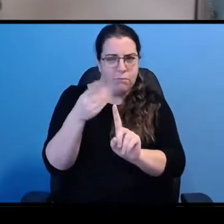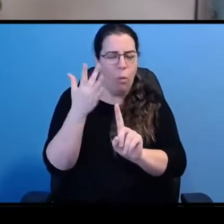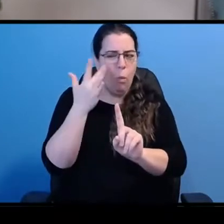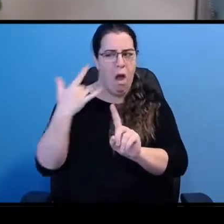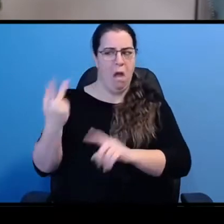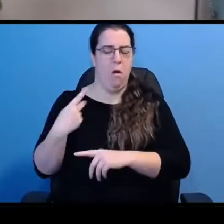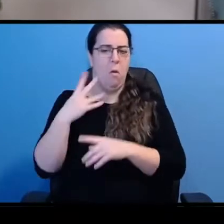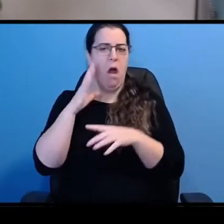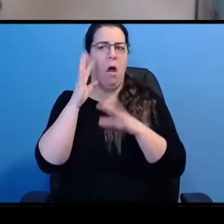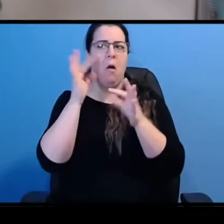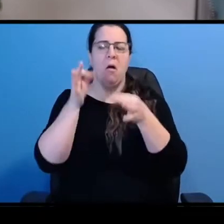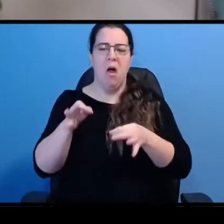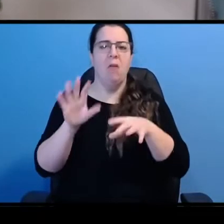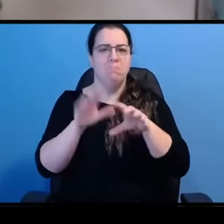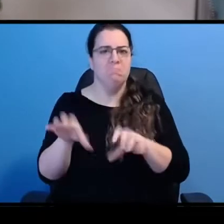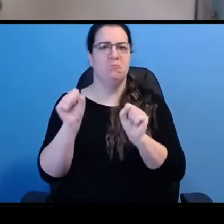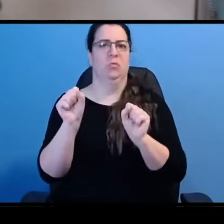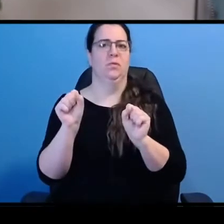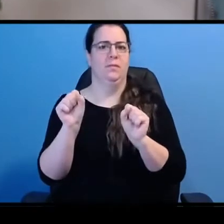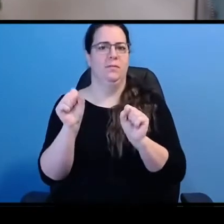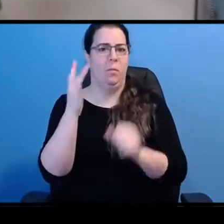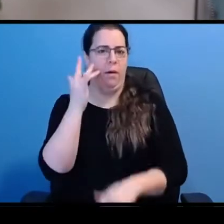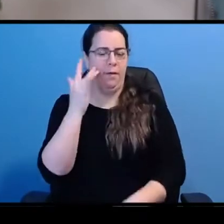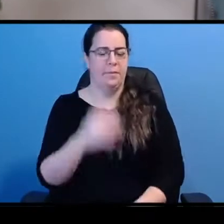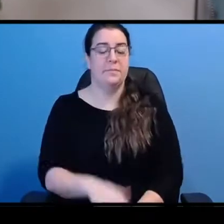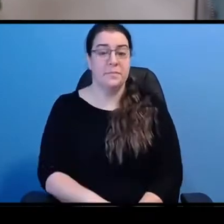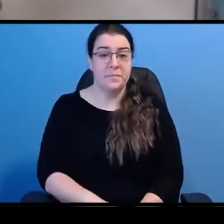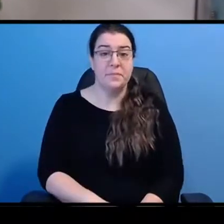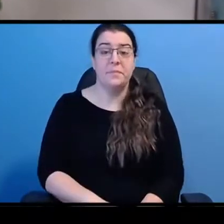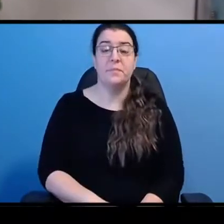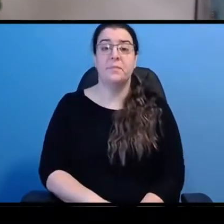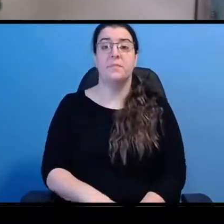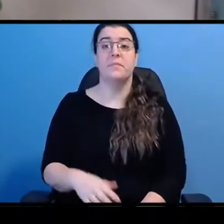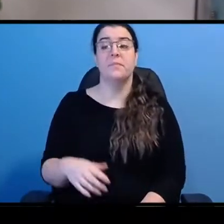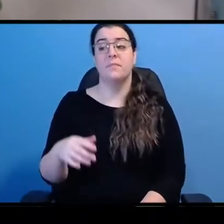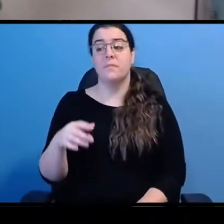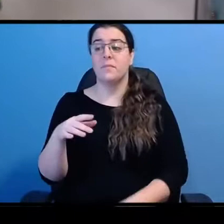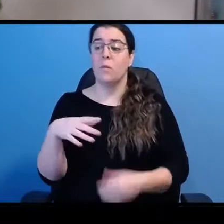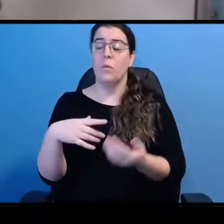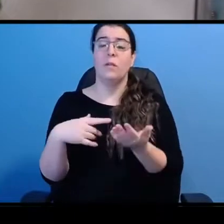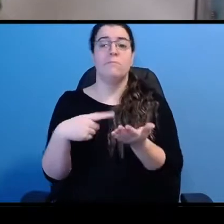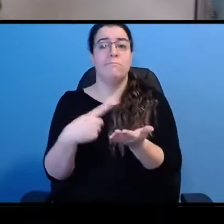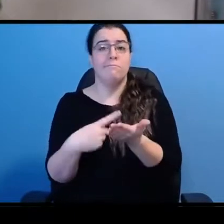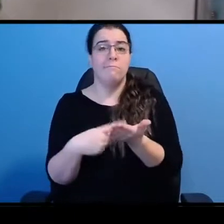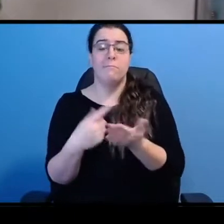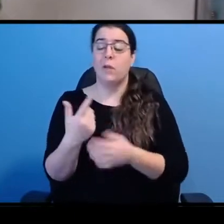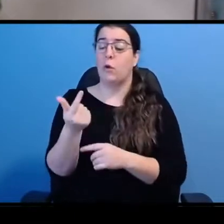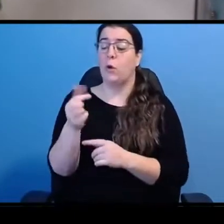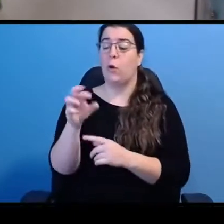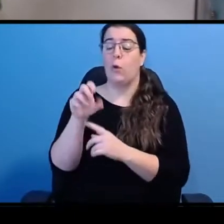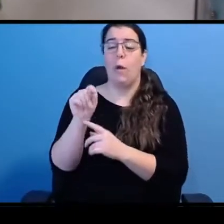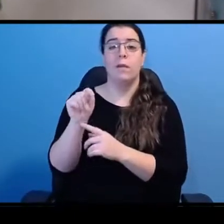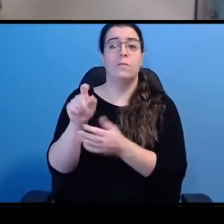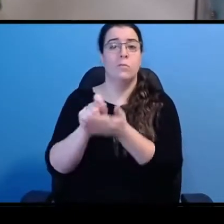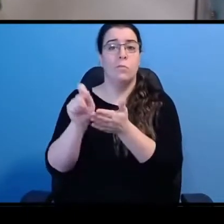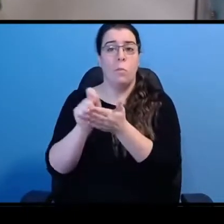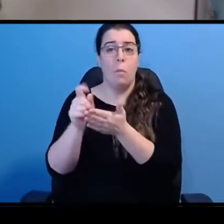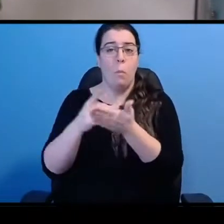And then we're going to do some overview of some specific funding programs, some writing tips,